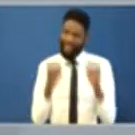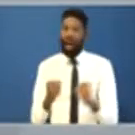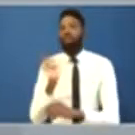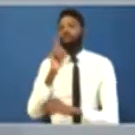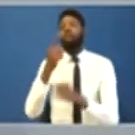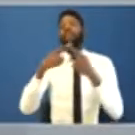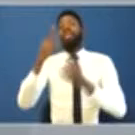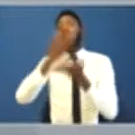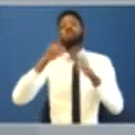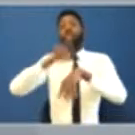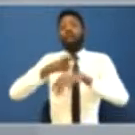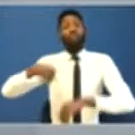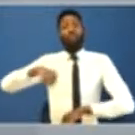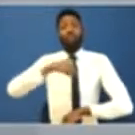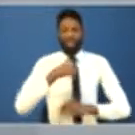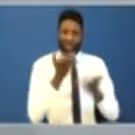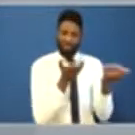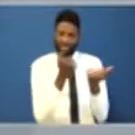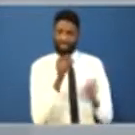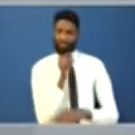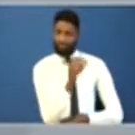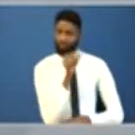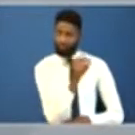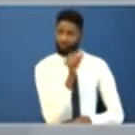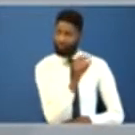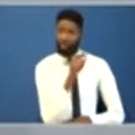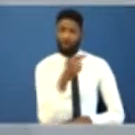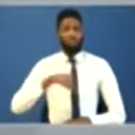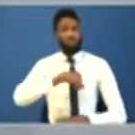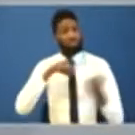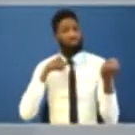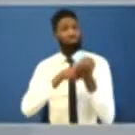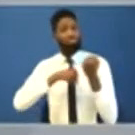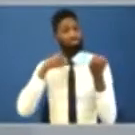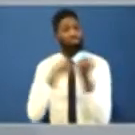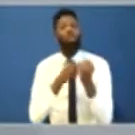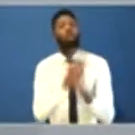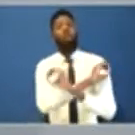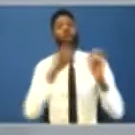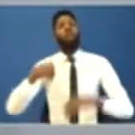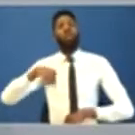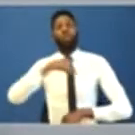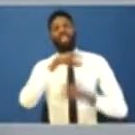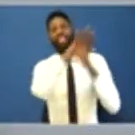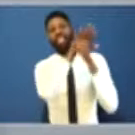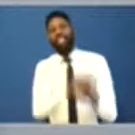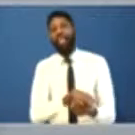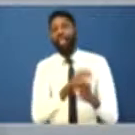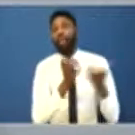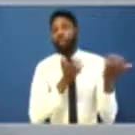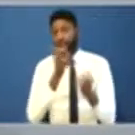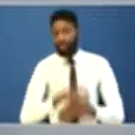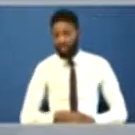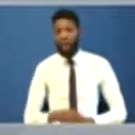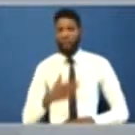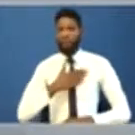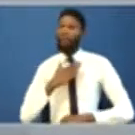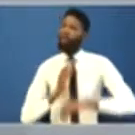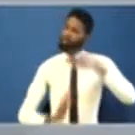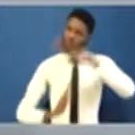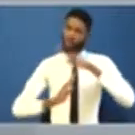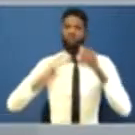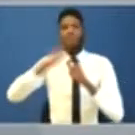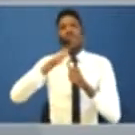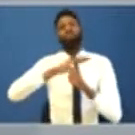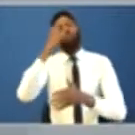we are never kind to the business we instead of supporting our businesses we fight our businesses so my biggest priority is to make